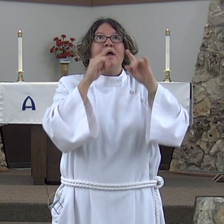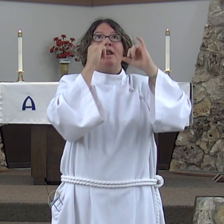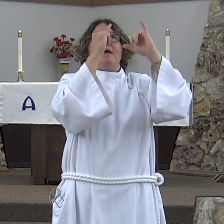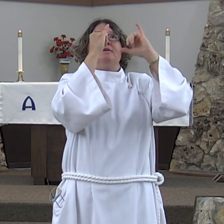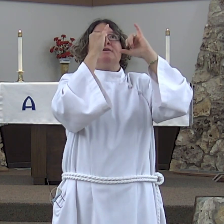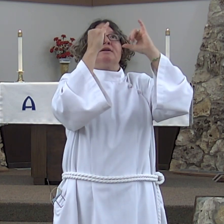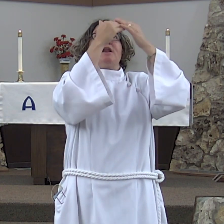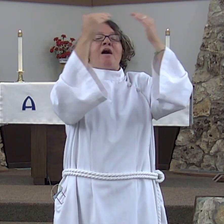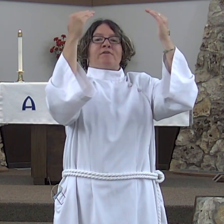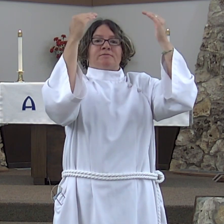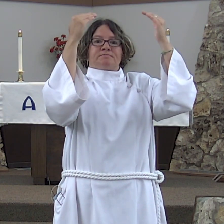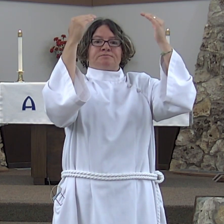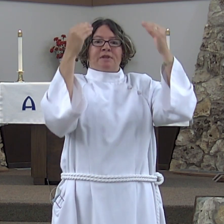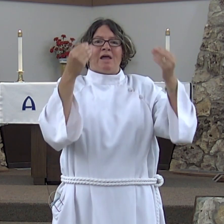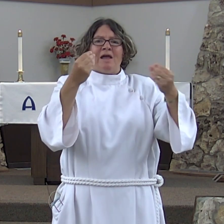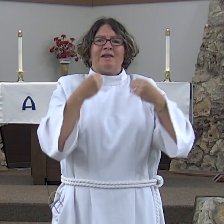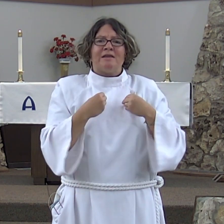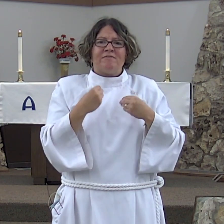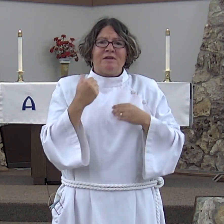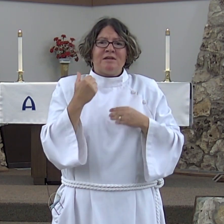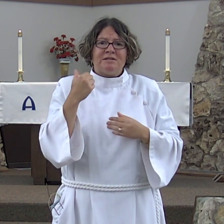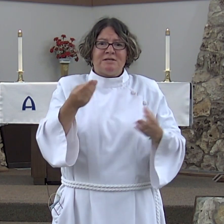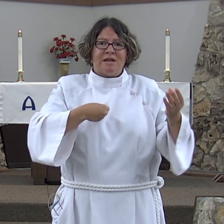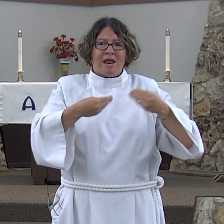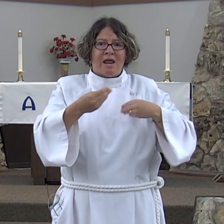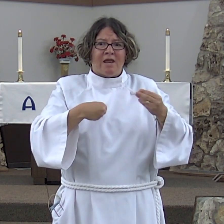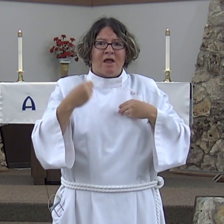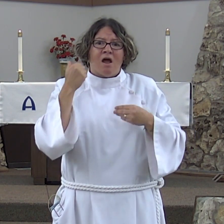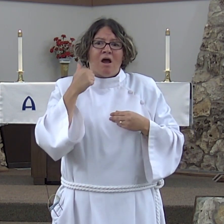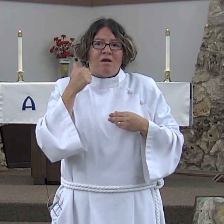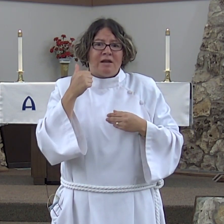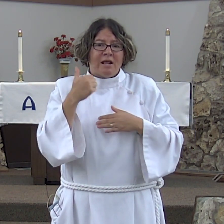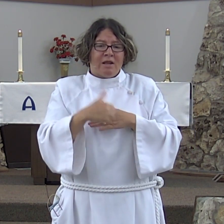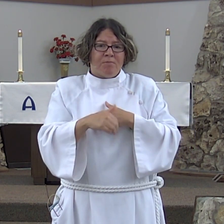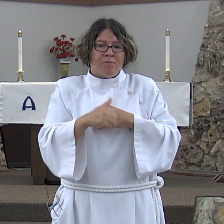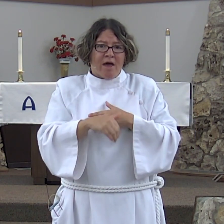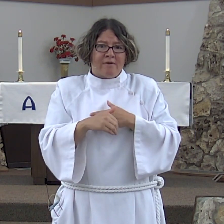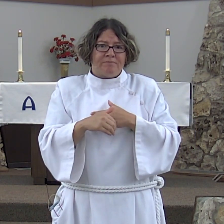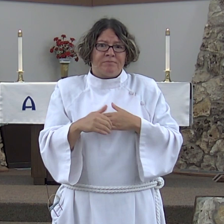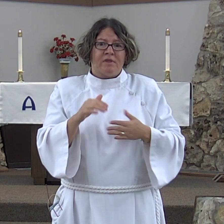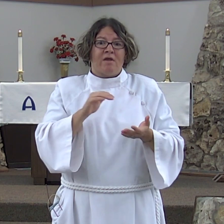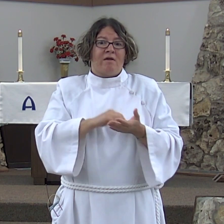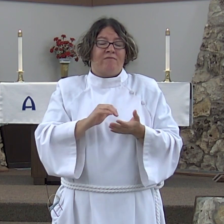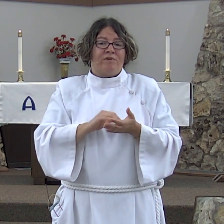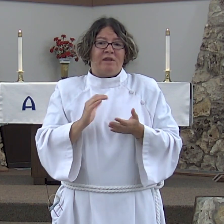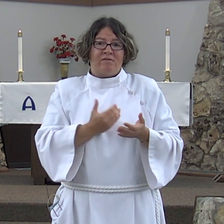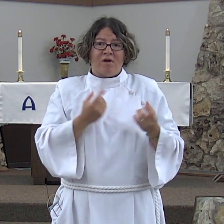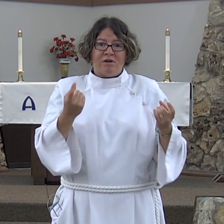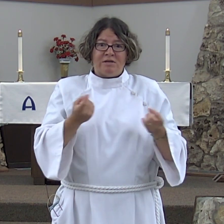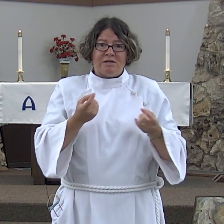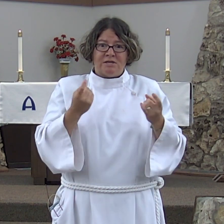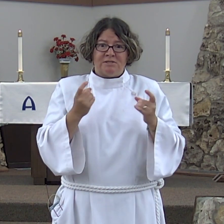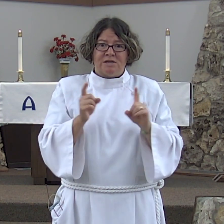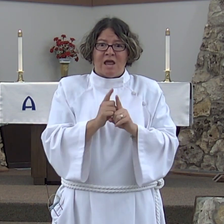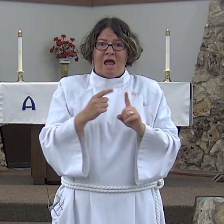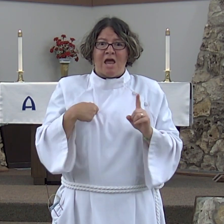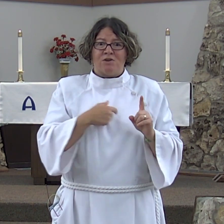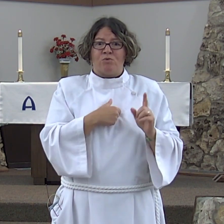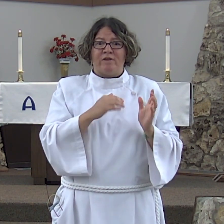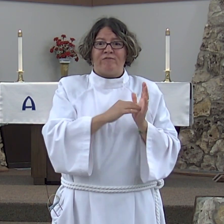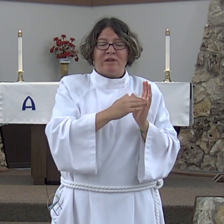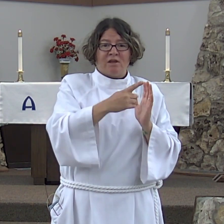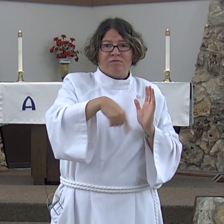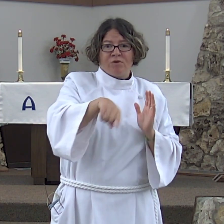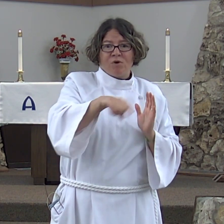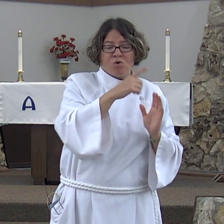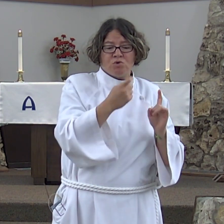earth as it is in heaven. Give us this day our daily bread. Forgive our sins as